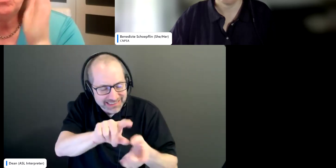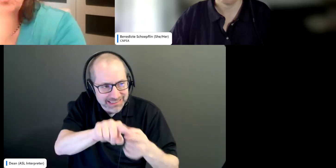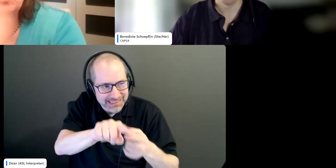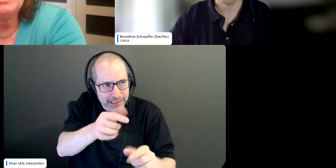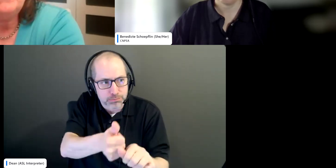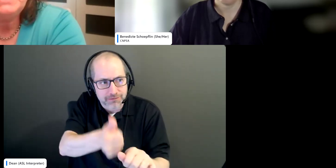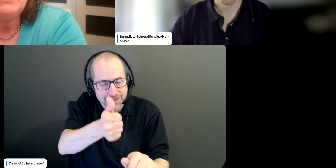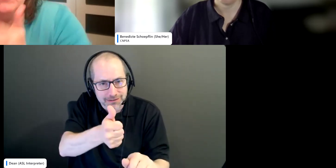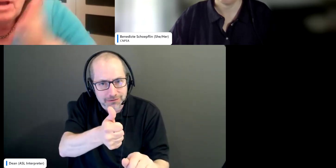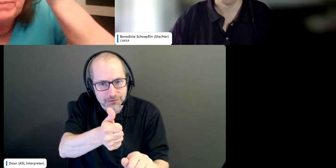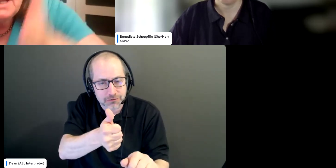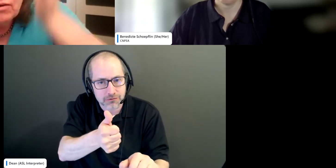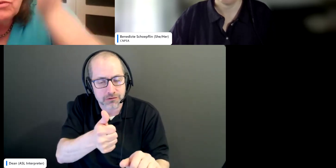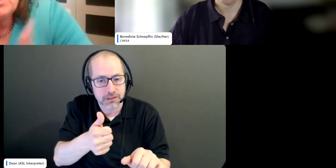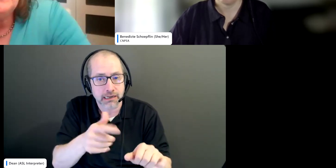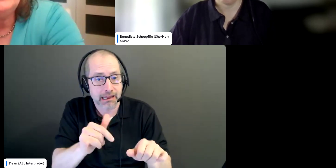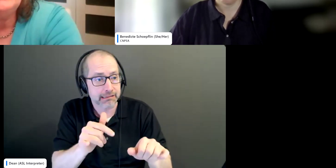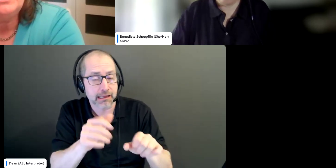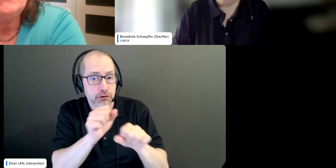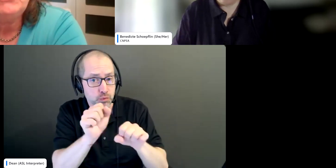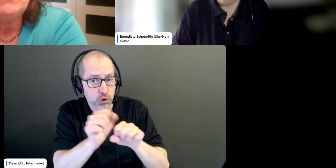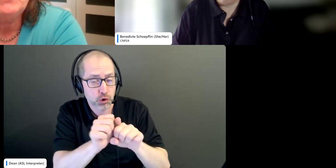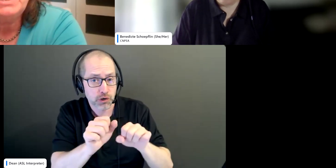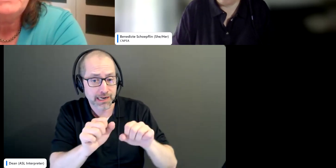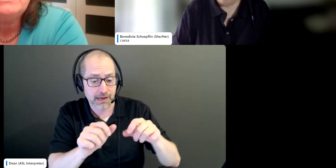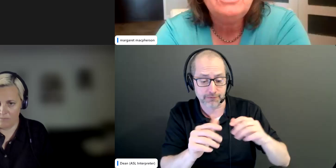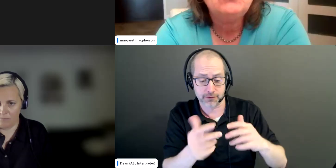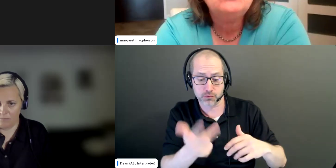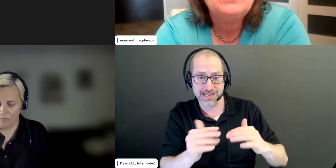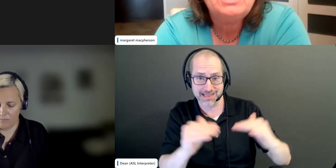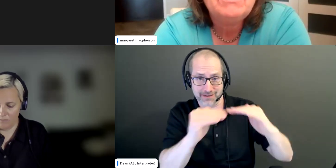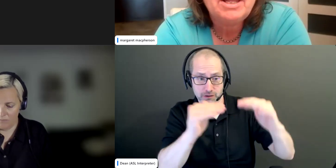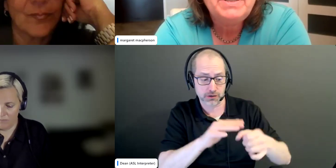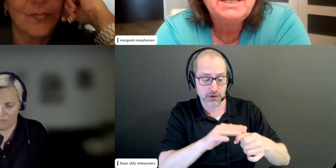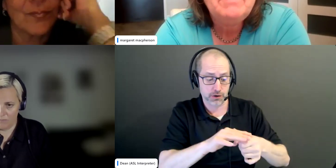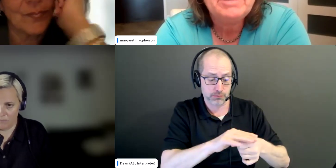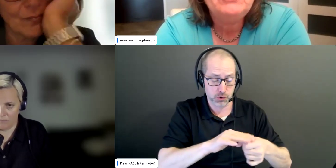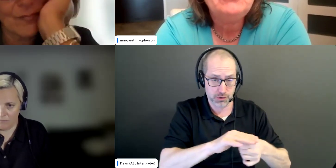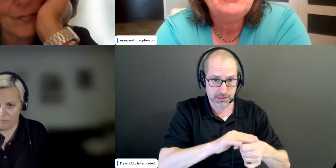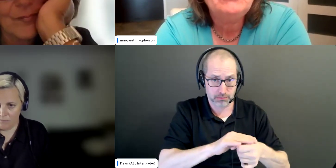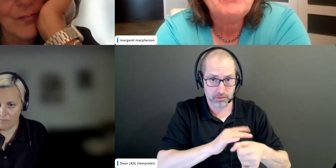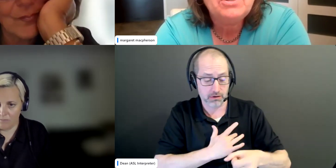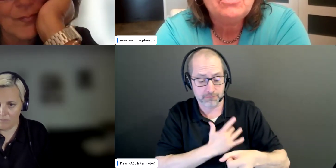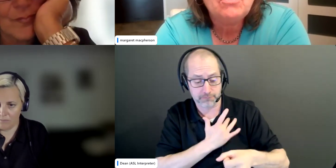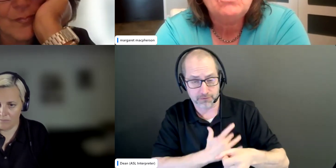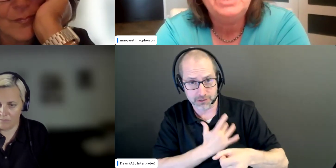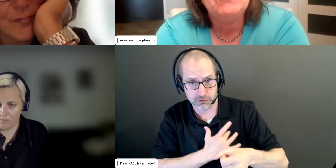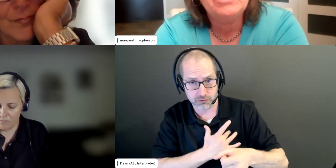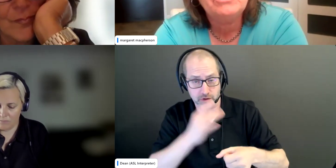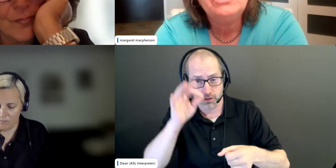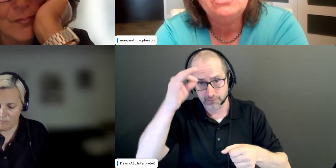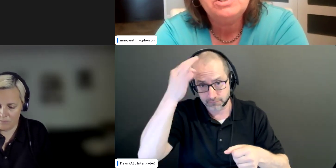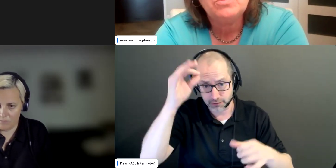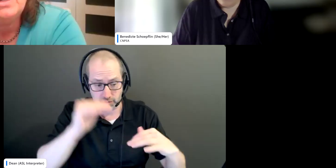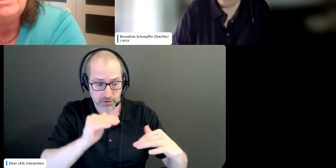this work up and down sort of the three levels of government. I think, so developing key messages is something your local